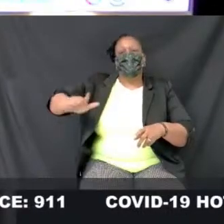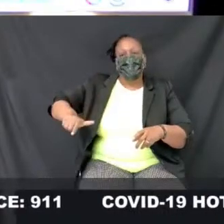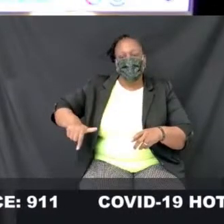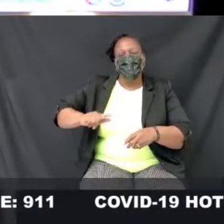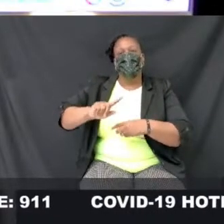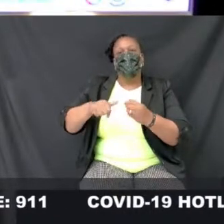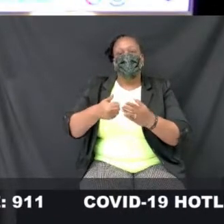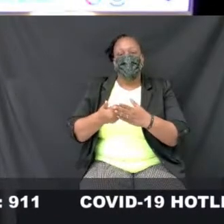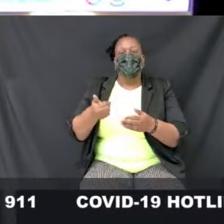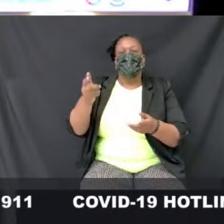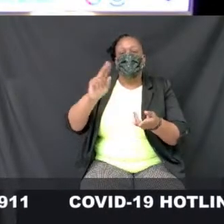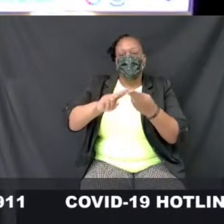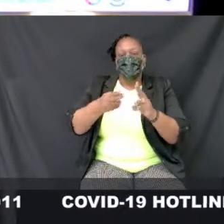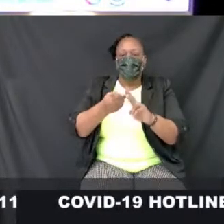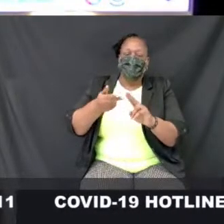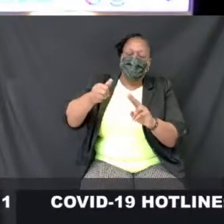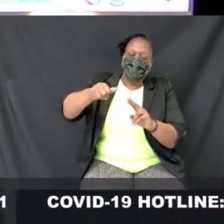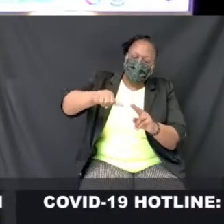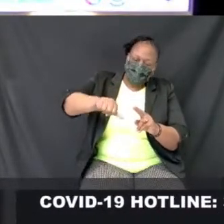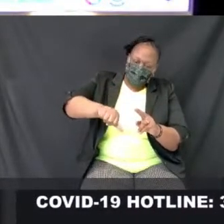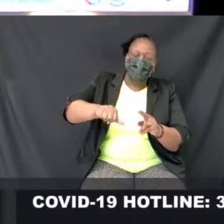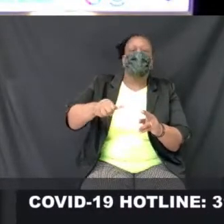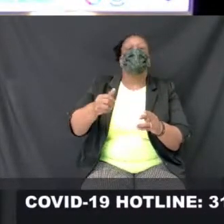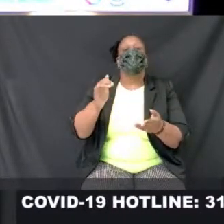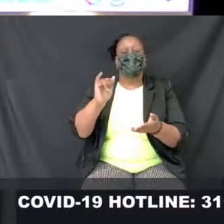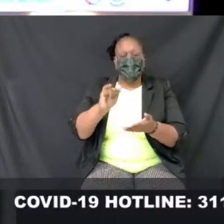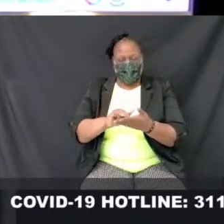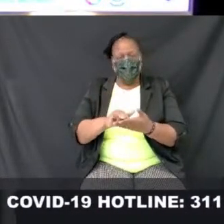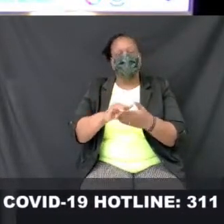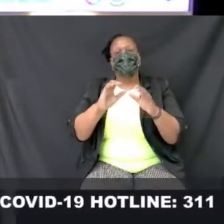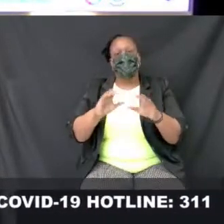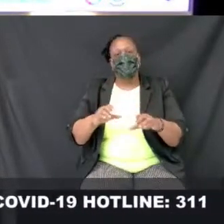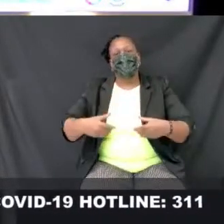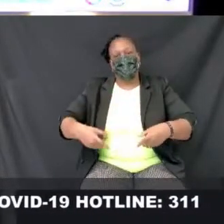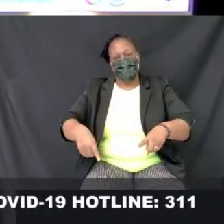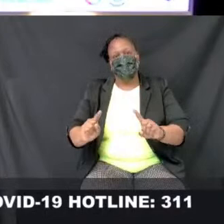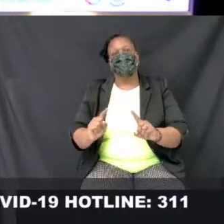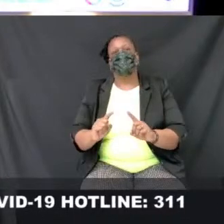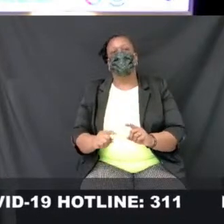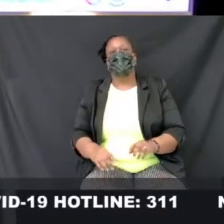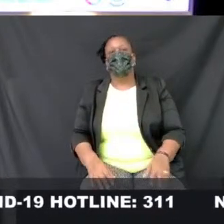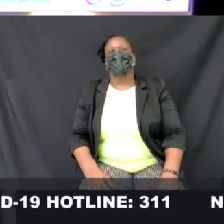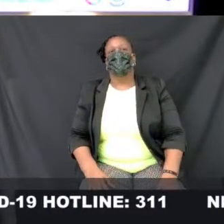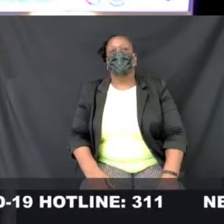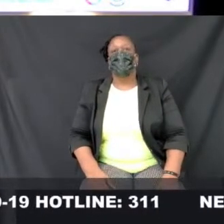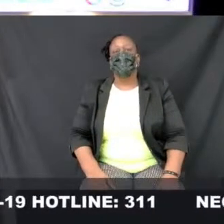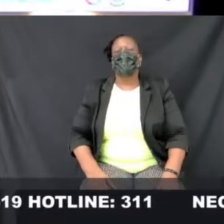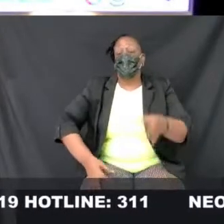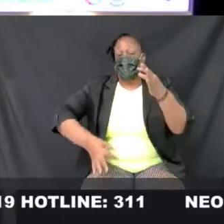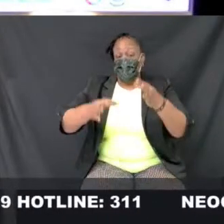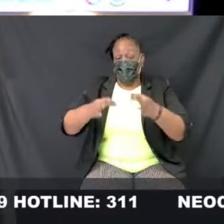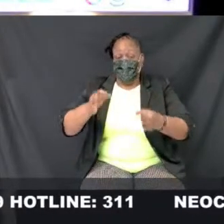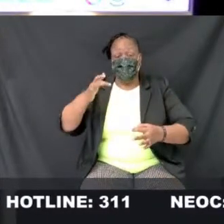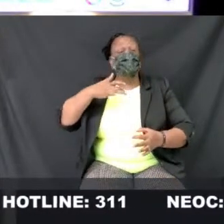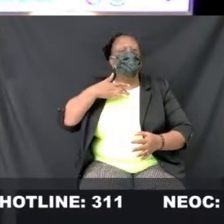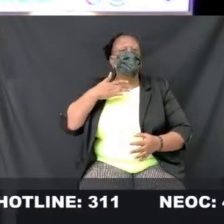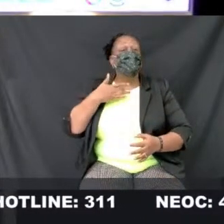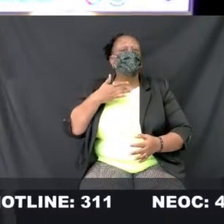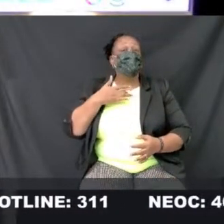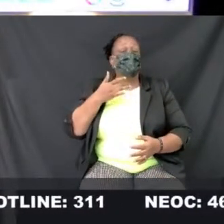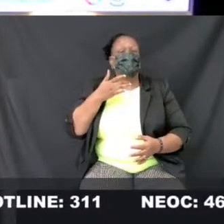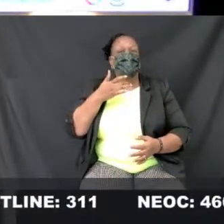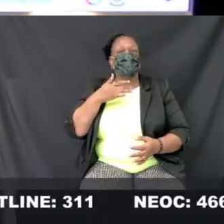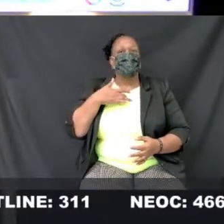having the event. And lastly, I want to say that if you have any flu-like illness, you need to